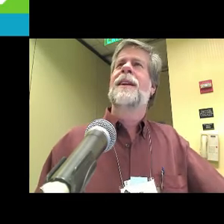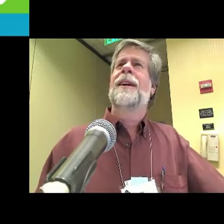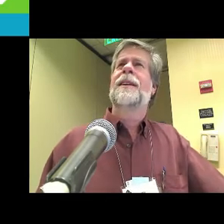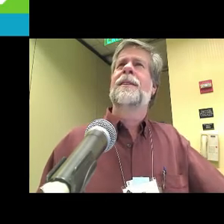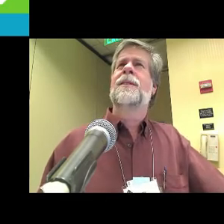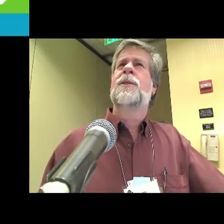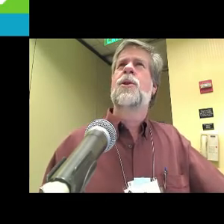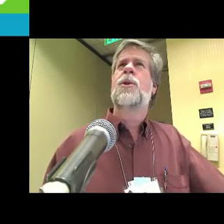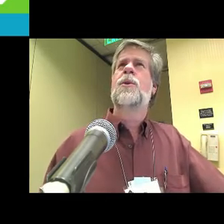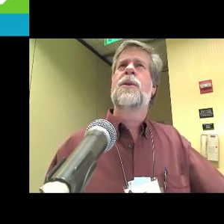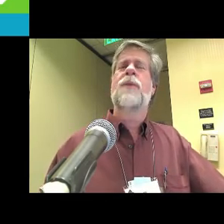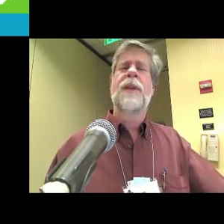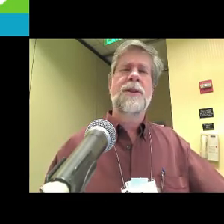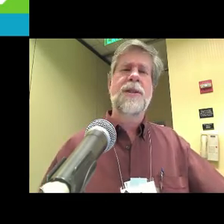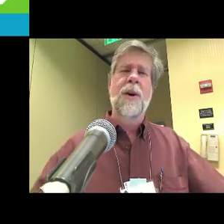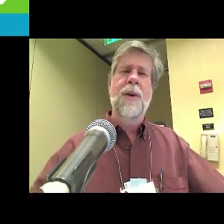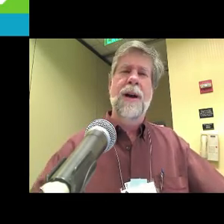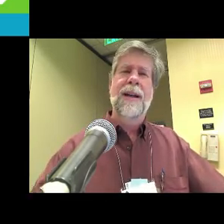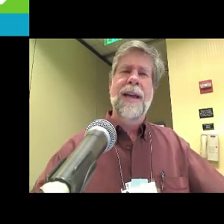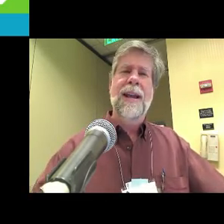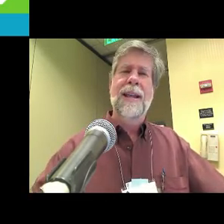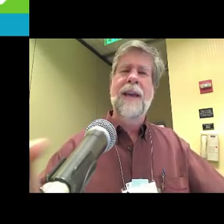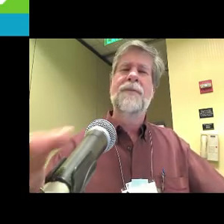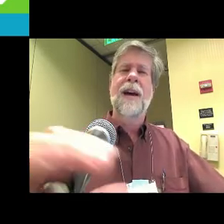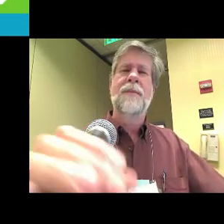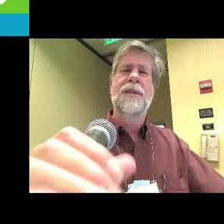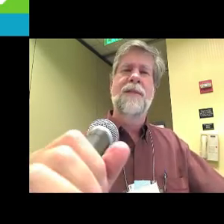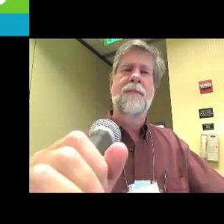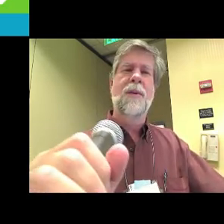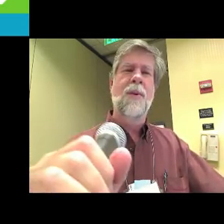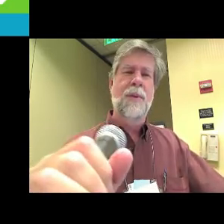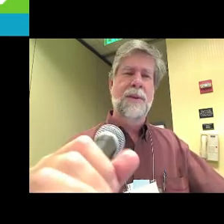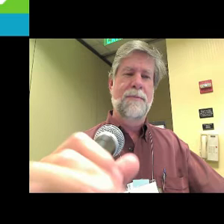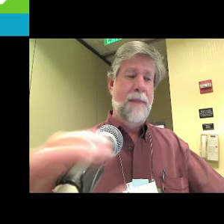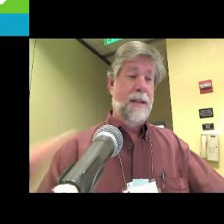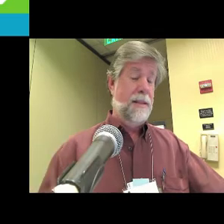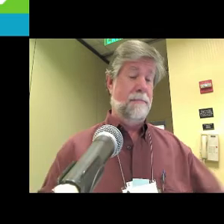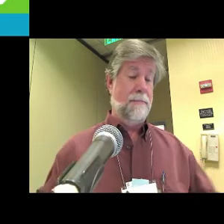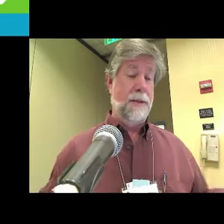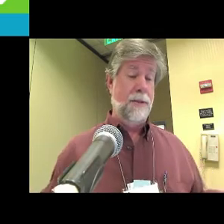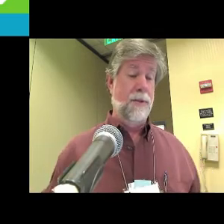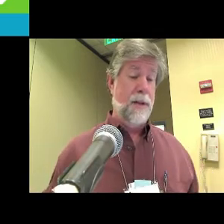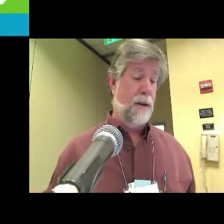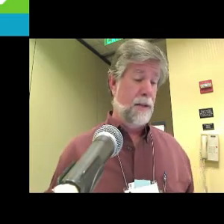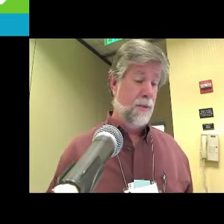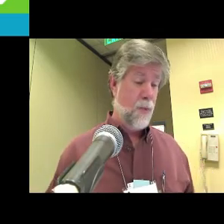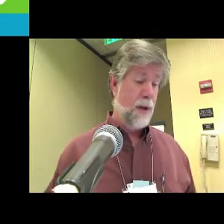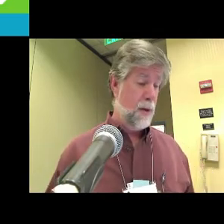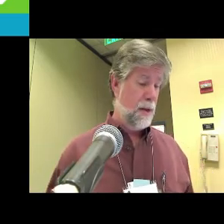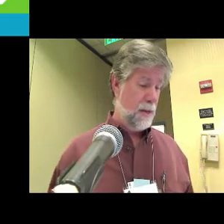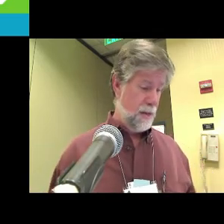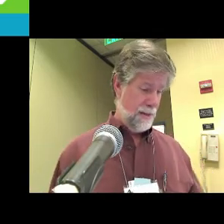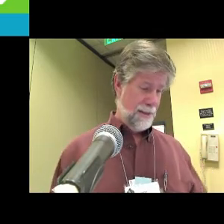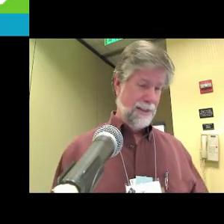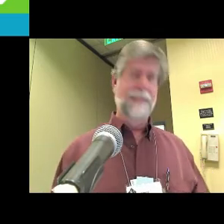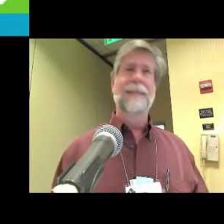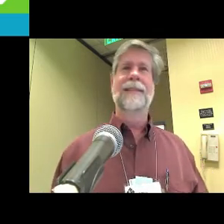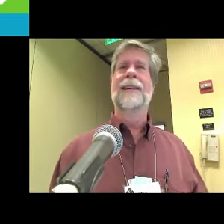Though I did two or three years ago get a Lifetime Achievement Award, which meant I should retire like right